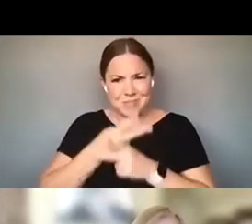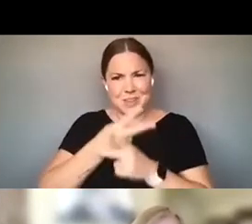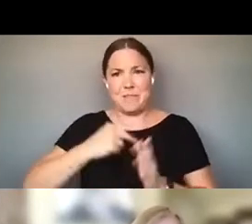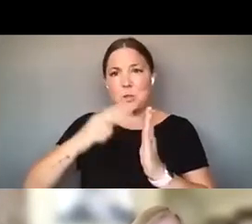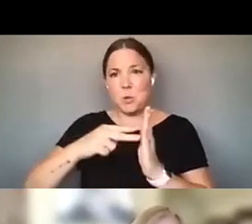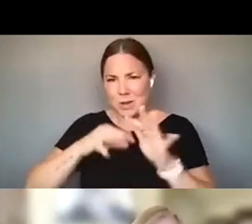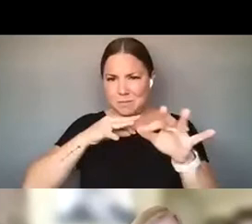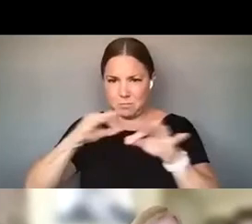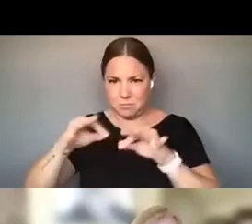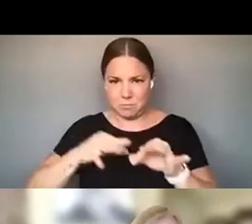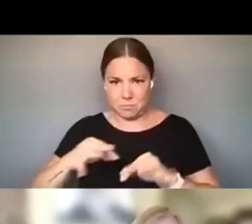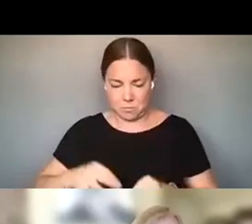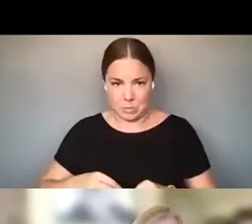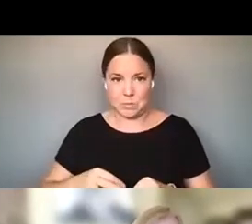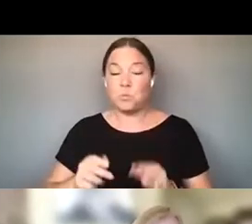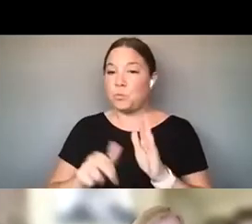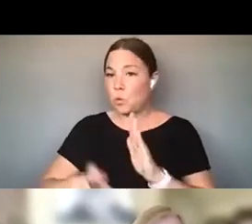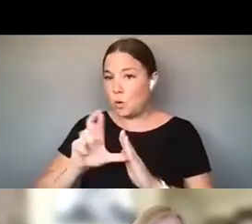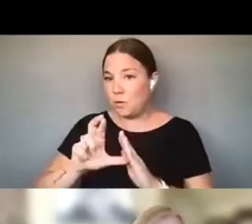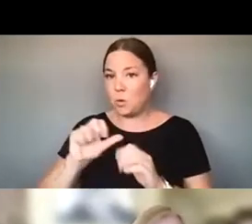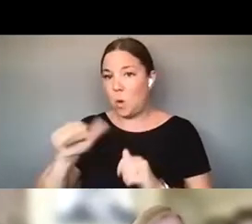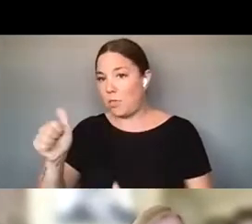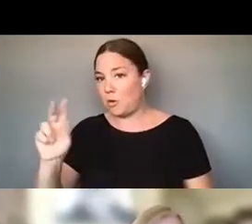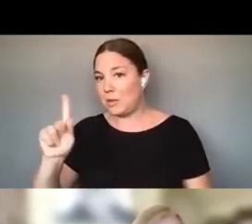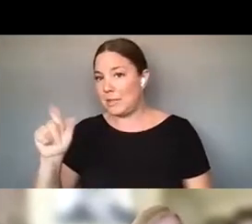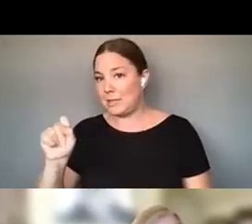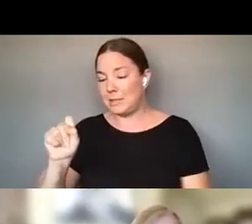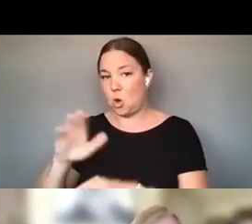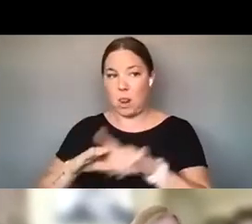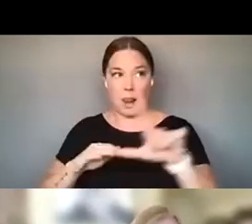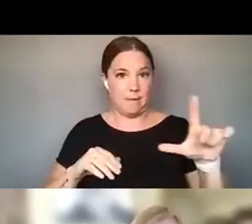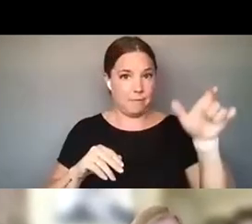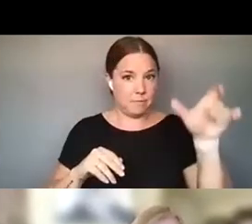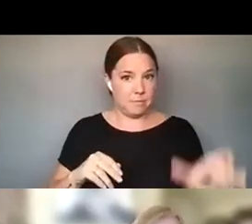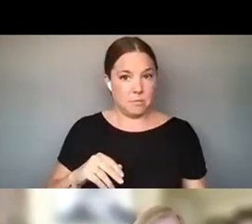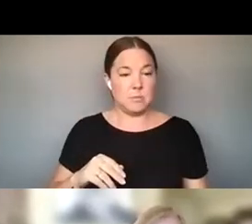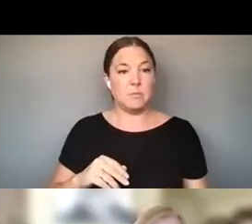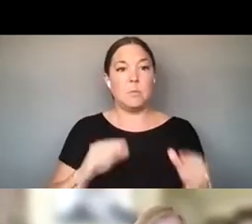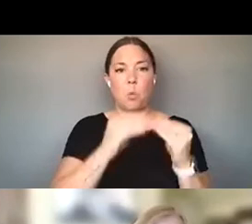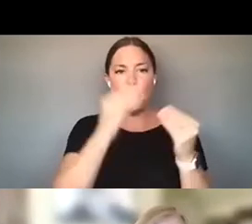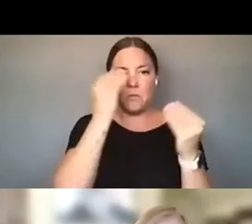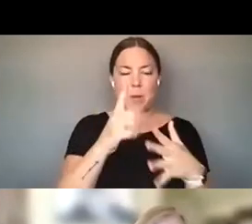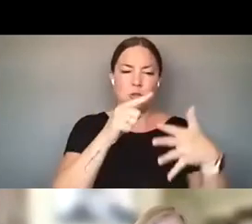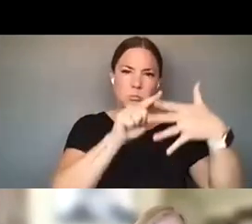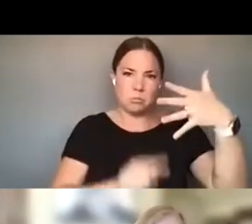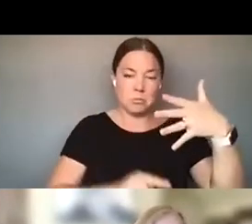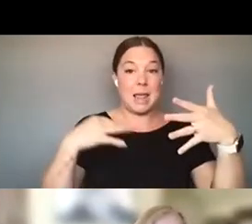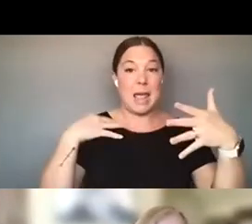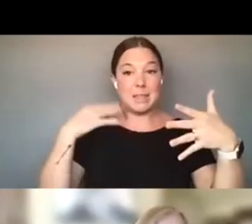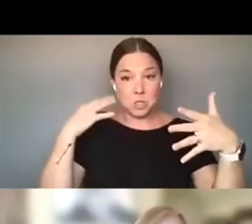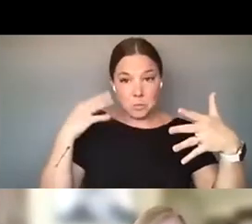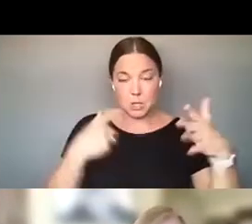description and review the other links on the left side of the page for information such as eligibility requirements